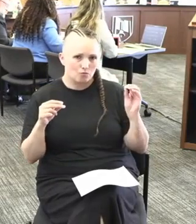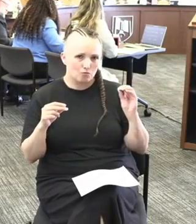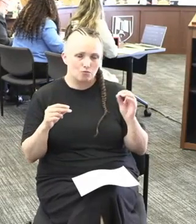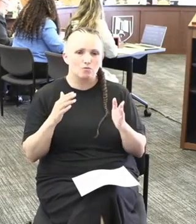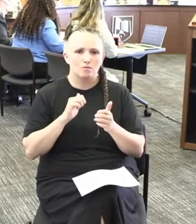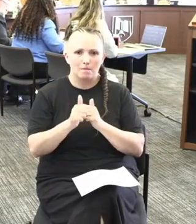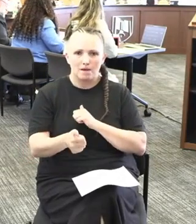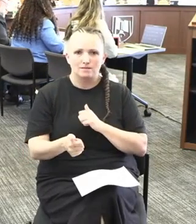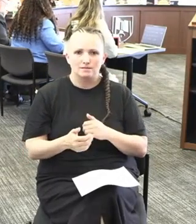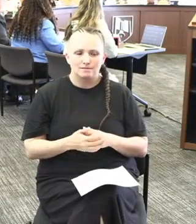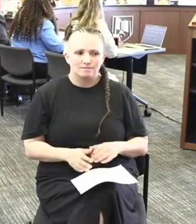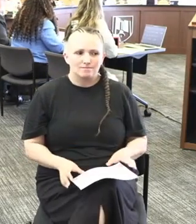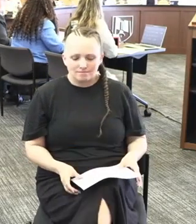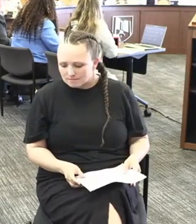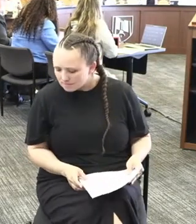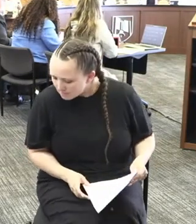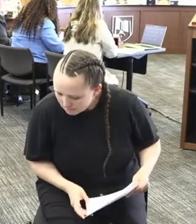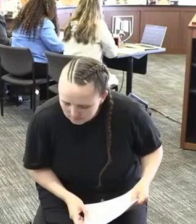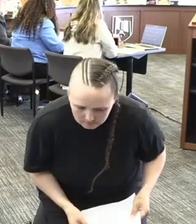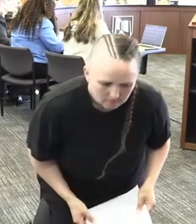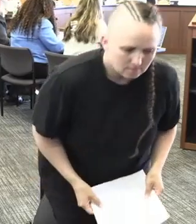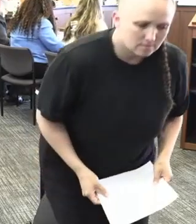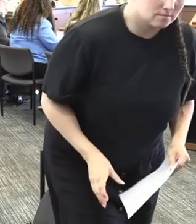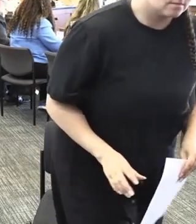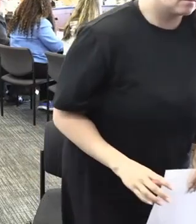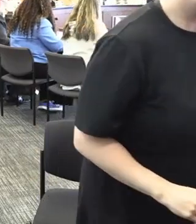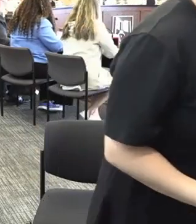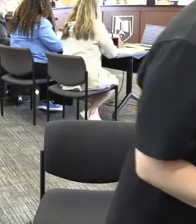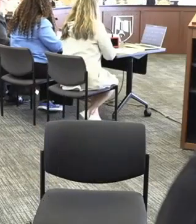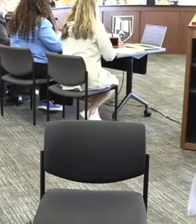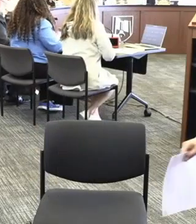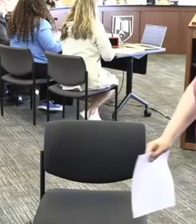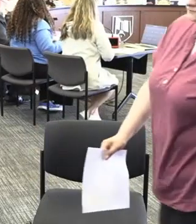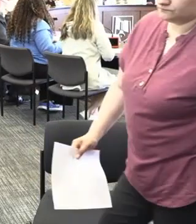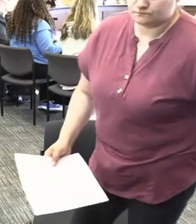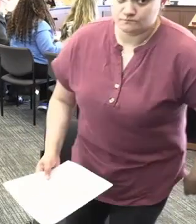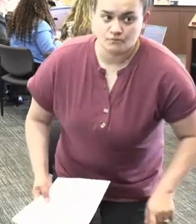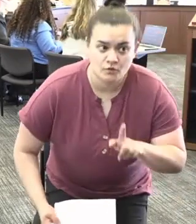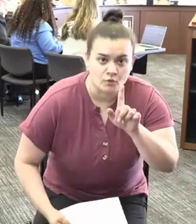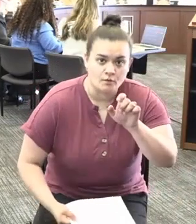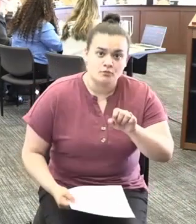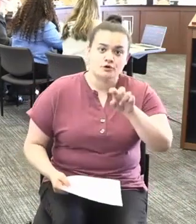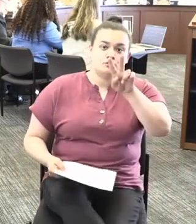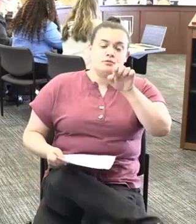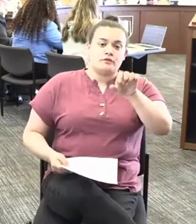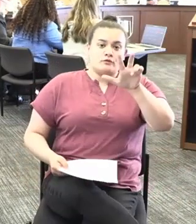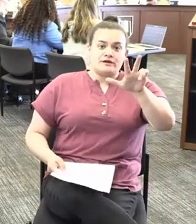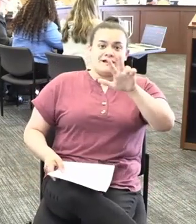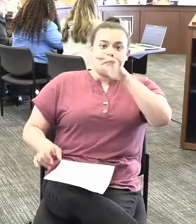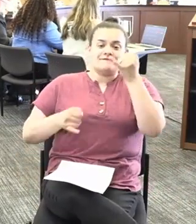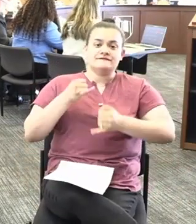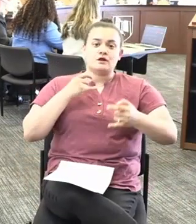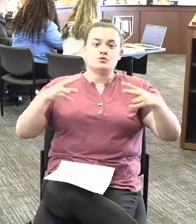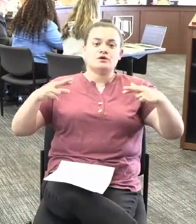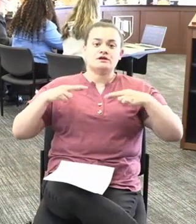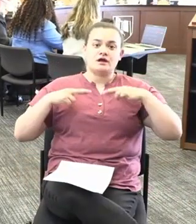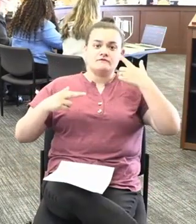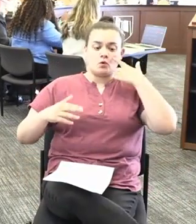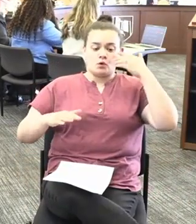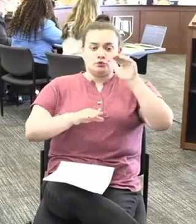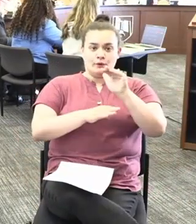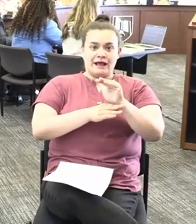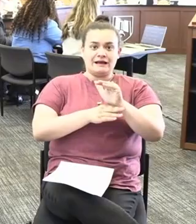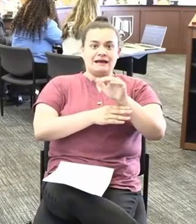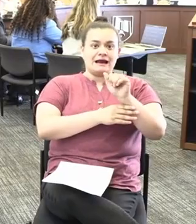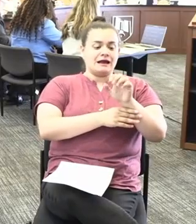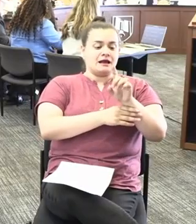Motion carried. Next item is 1.3.3. And our final retiree for this evening is